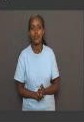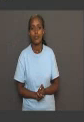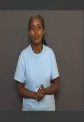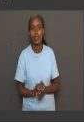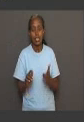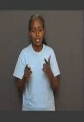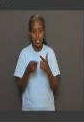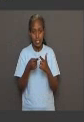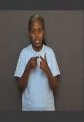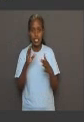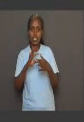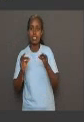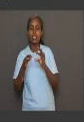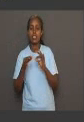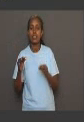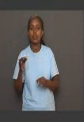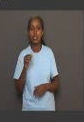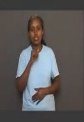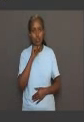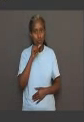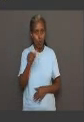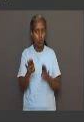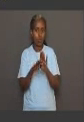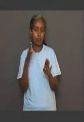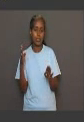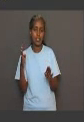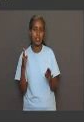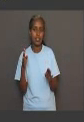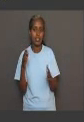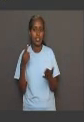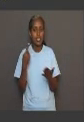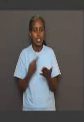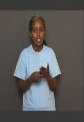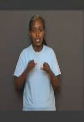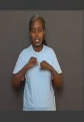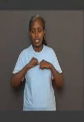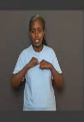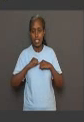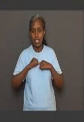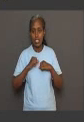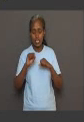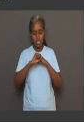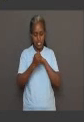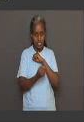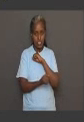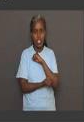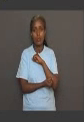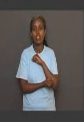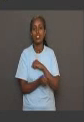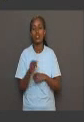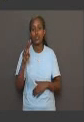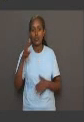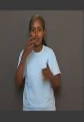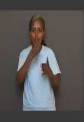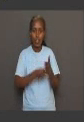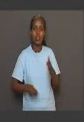The second statement is not open. It has an established truth value